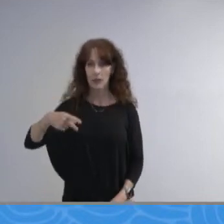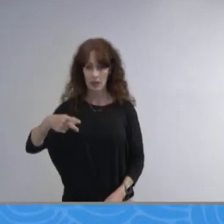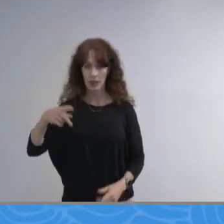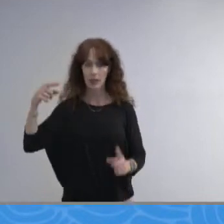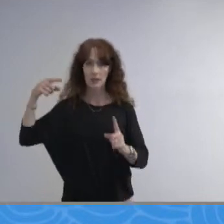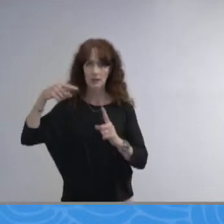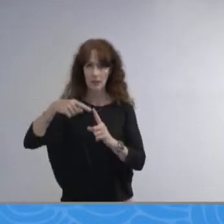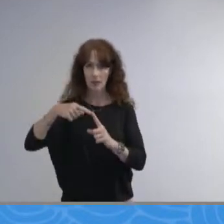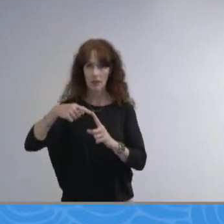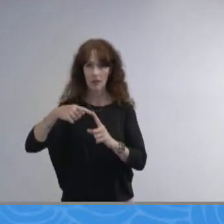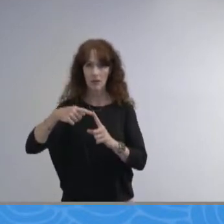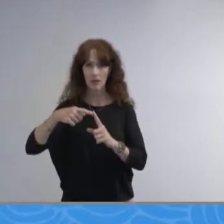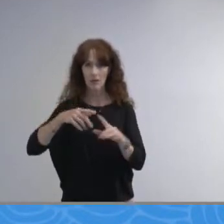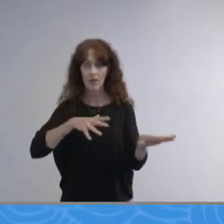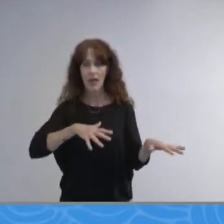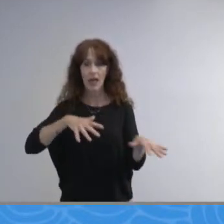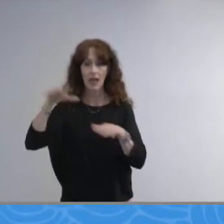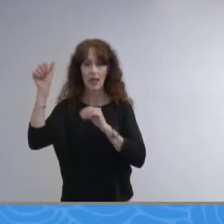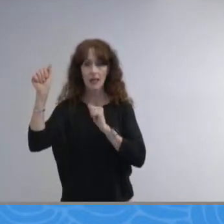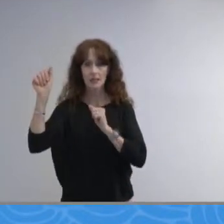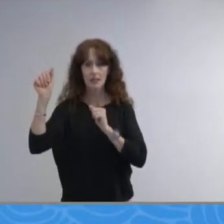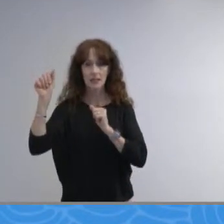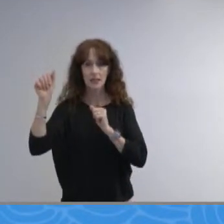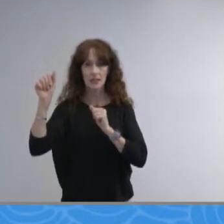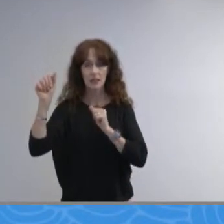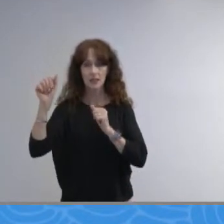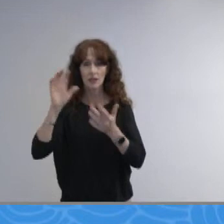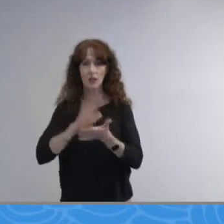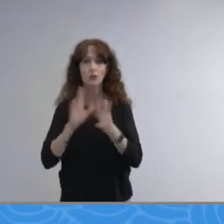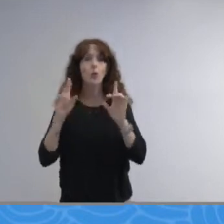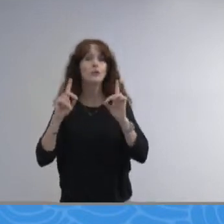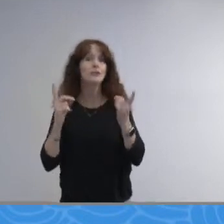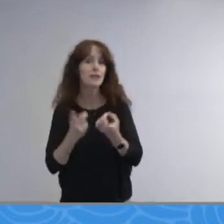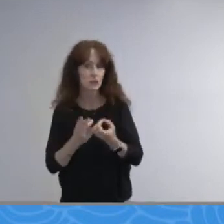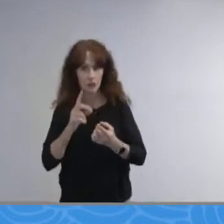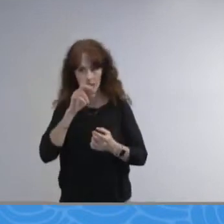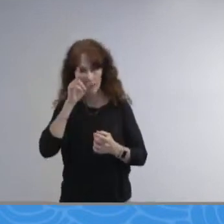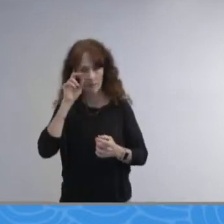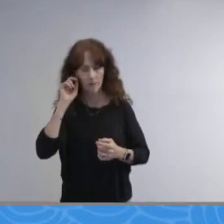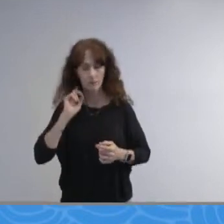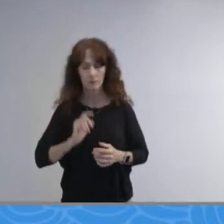until they exit the school district.